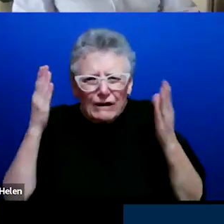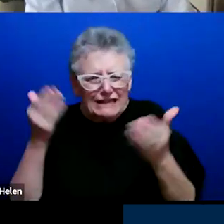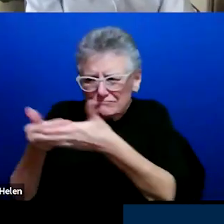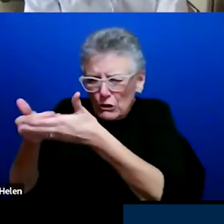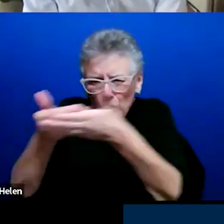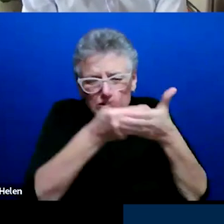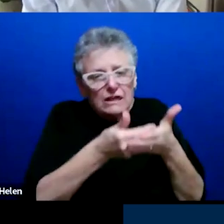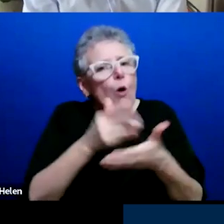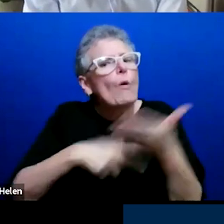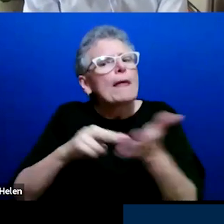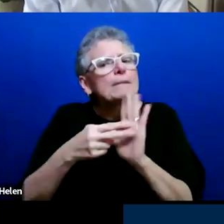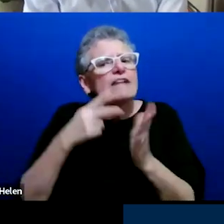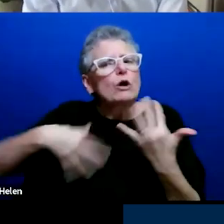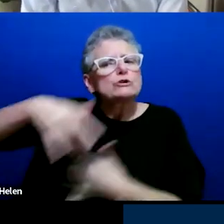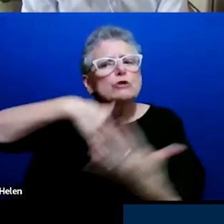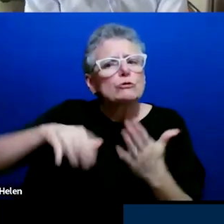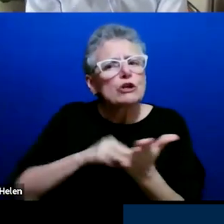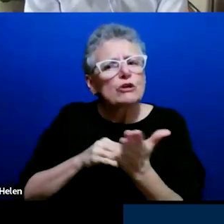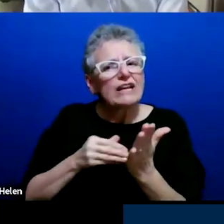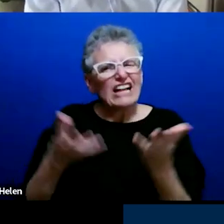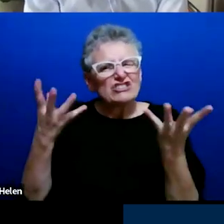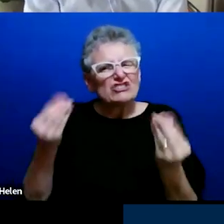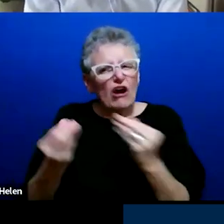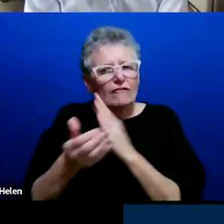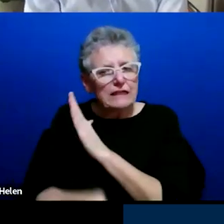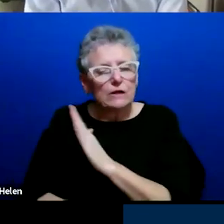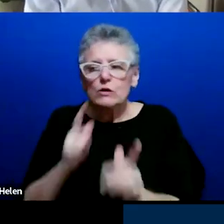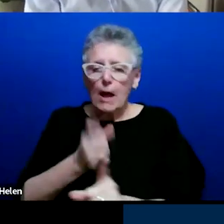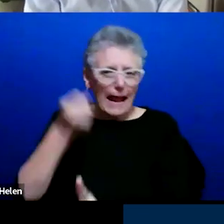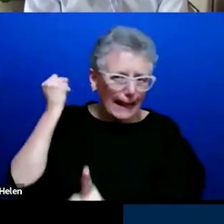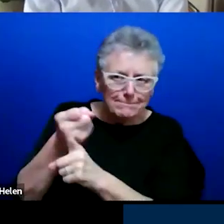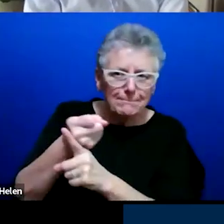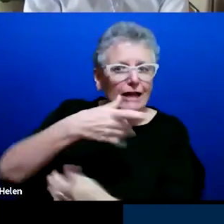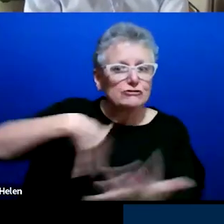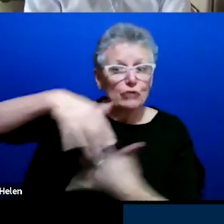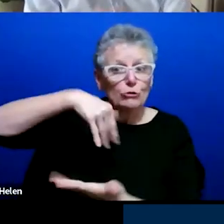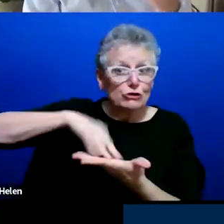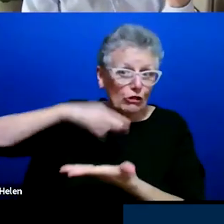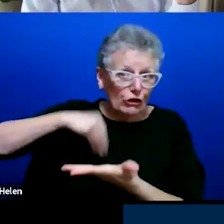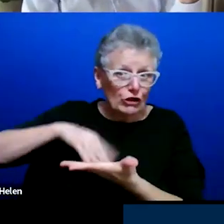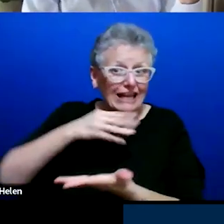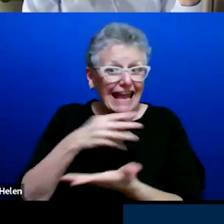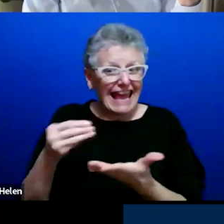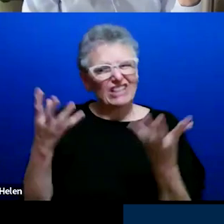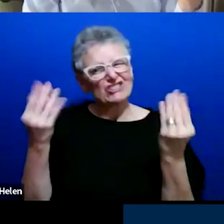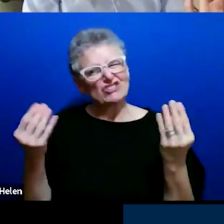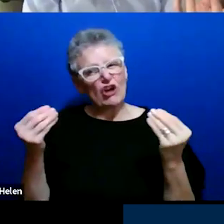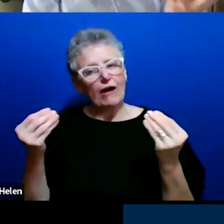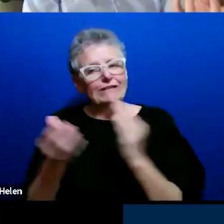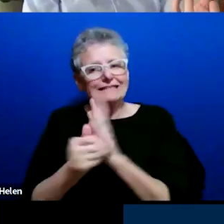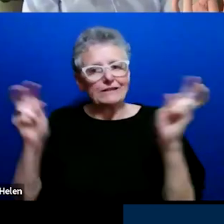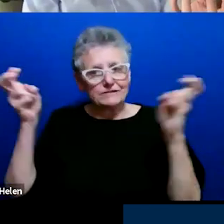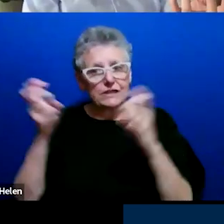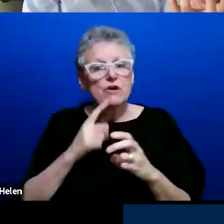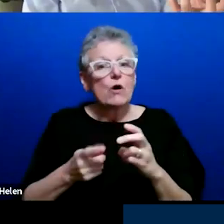means for social learning and soft skills. It really, really impacts them. So the bottom line